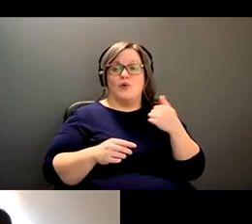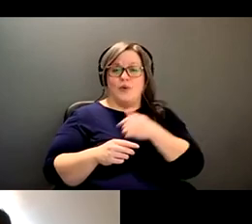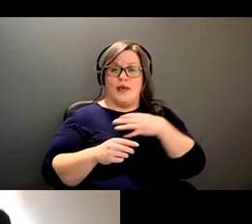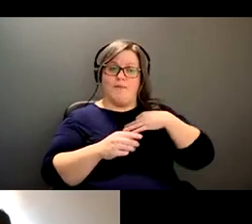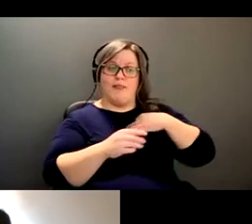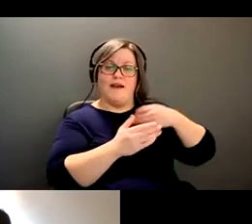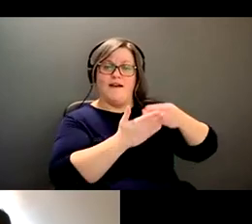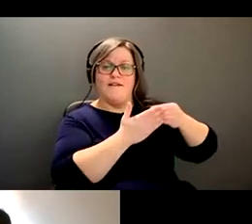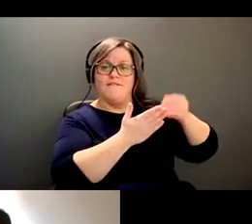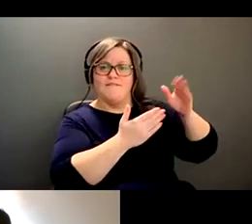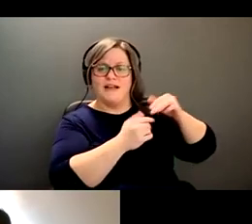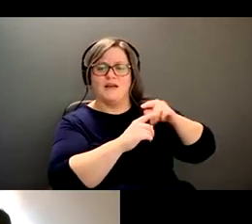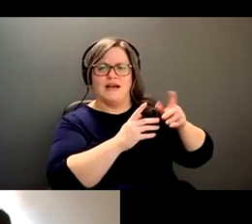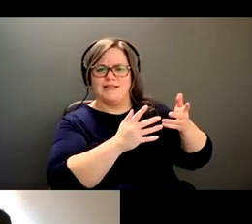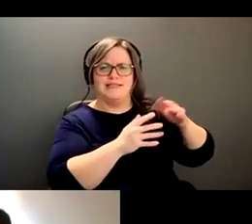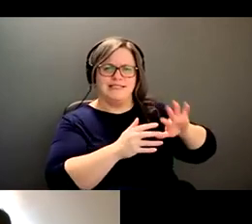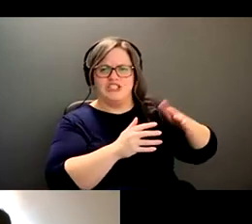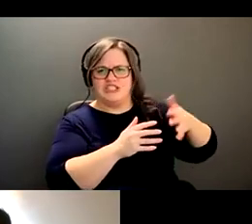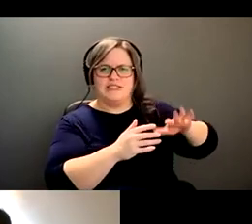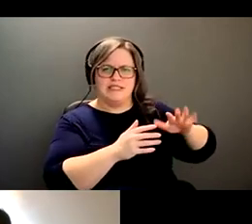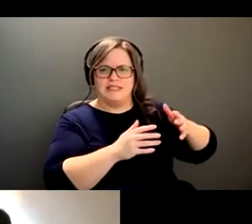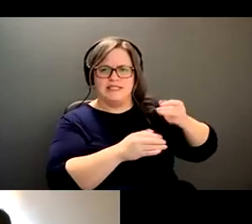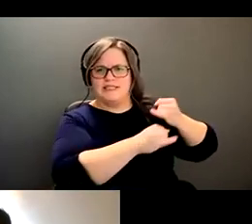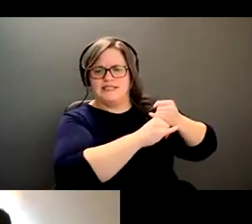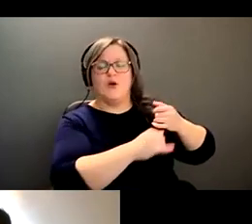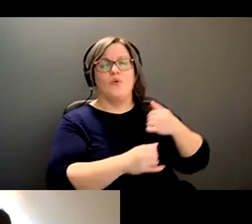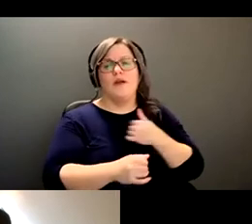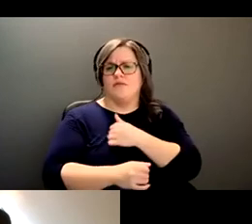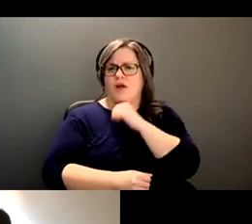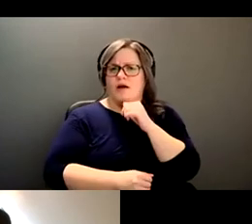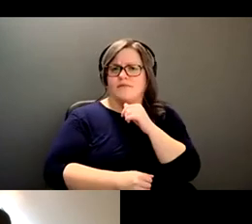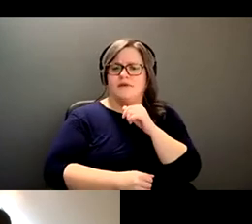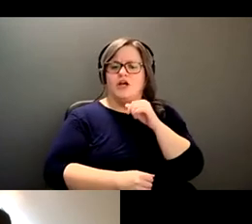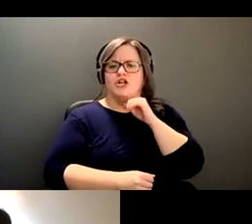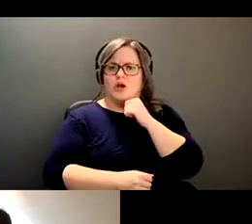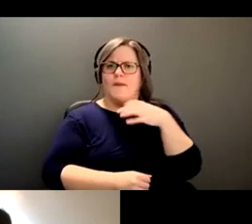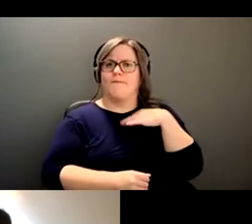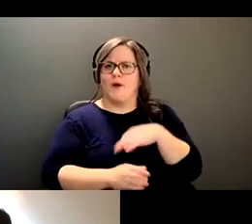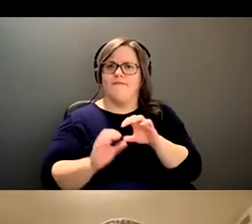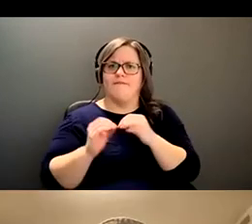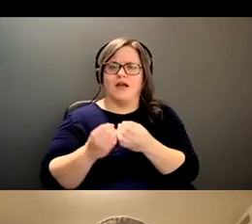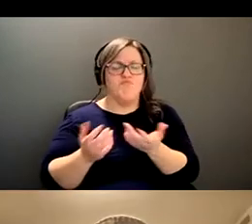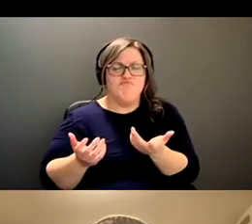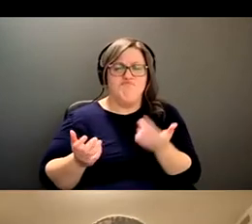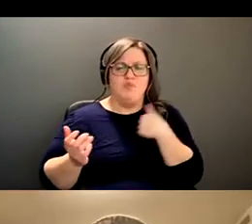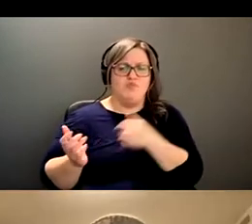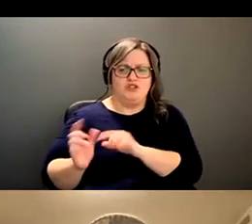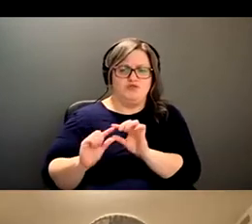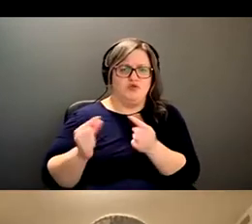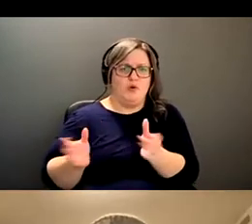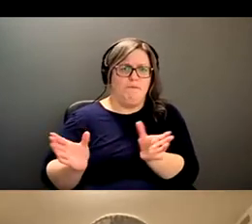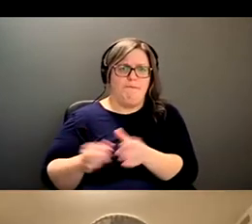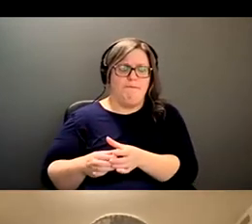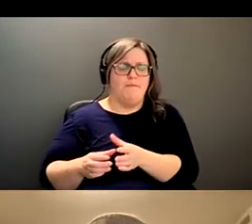we have, we're not a nonprofit or anything. Like, we're just an organization. We're a group. So we have